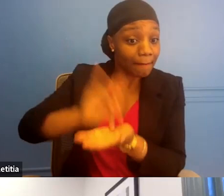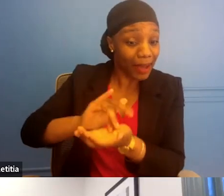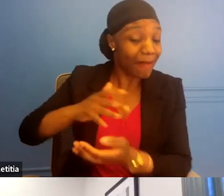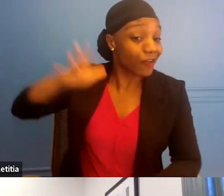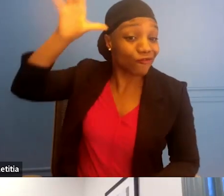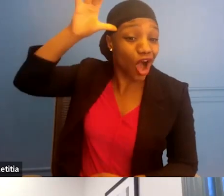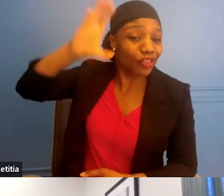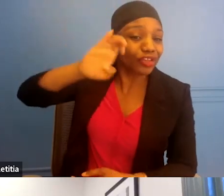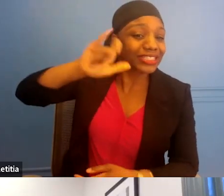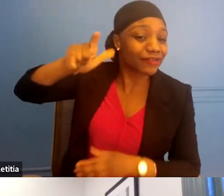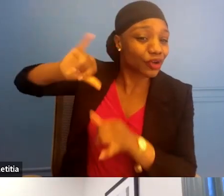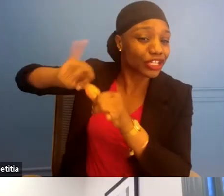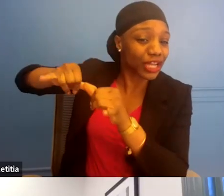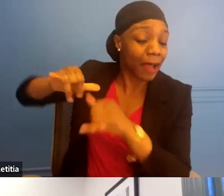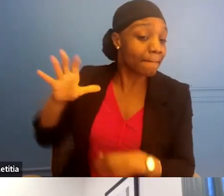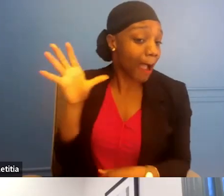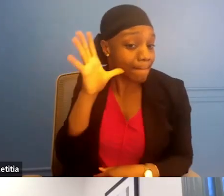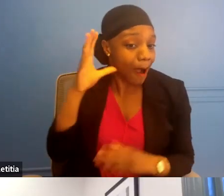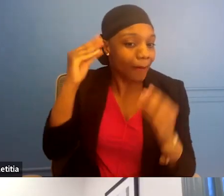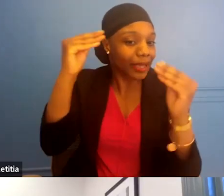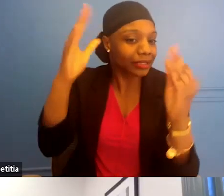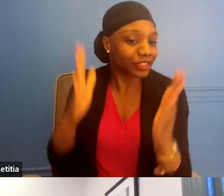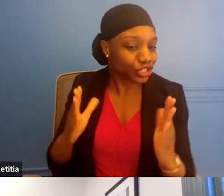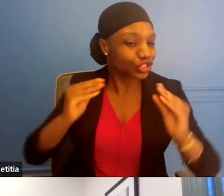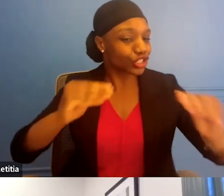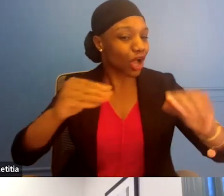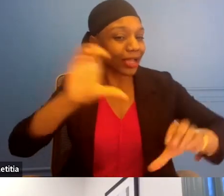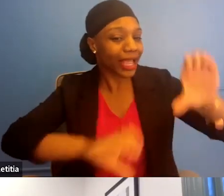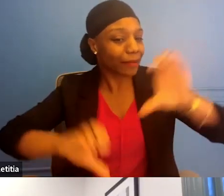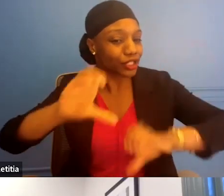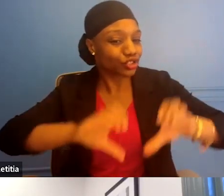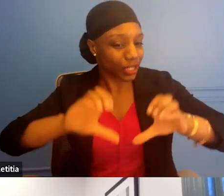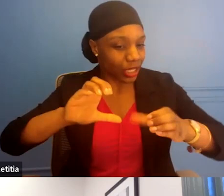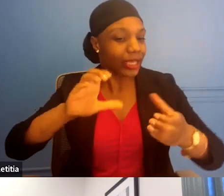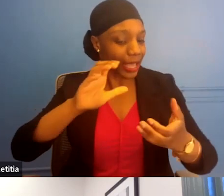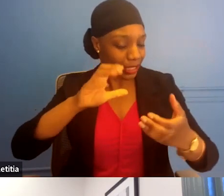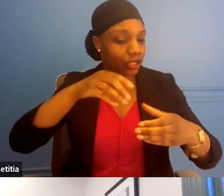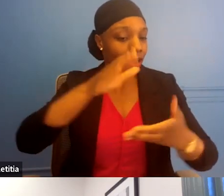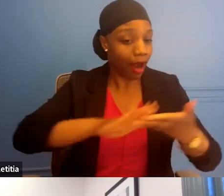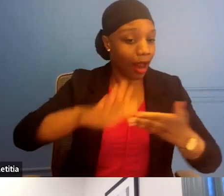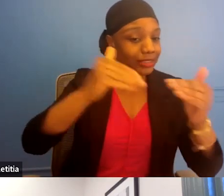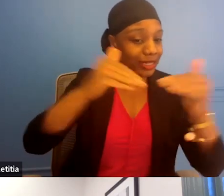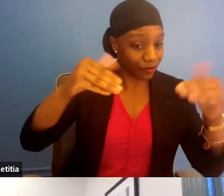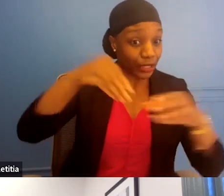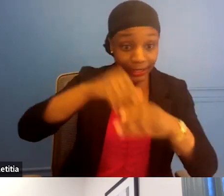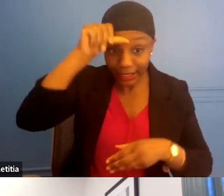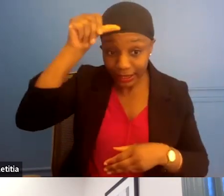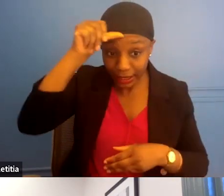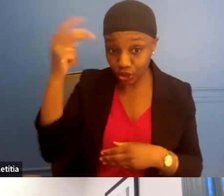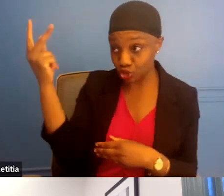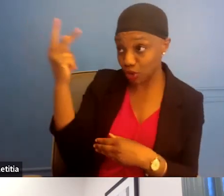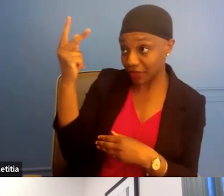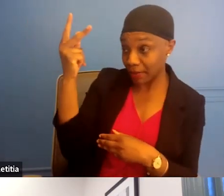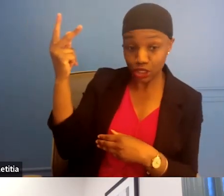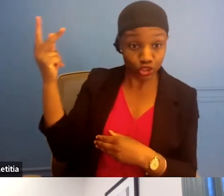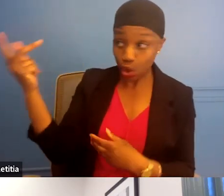by training. My mom is an educator. She taught chemistry at the university and college level in India. And for me, I came in guns